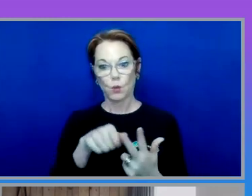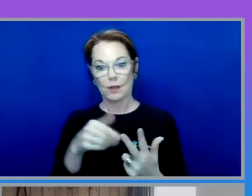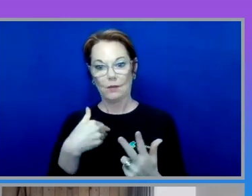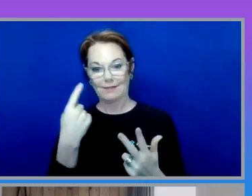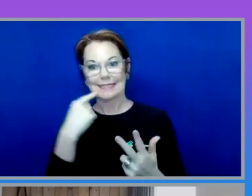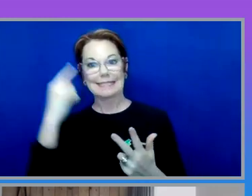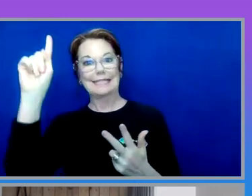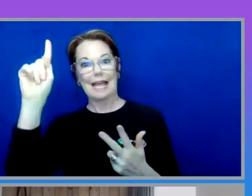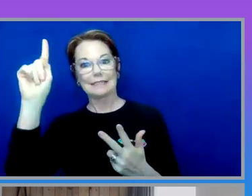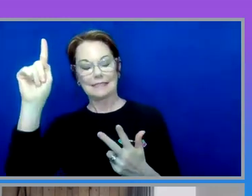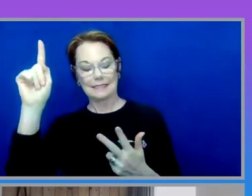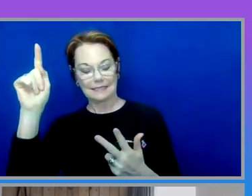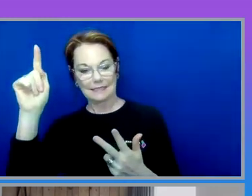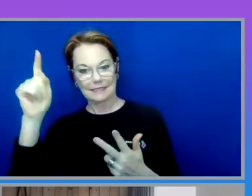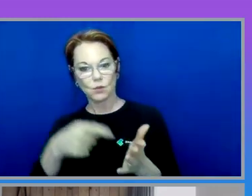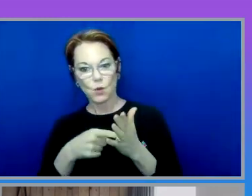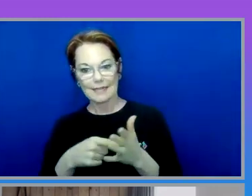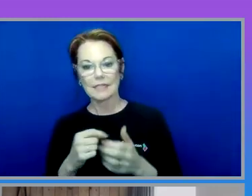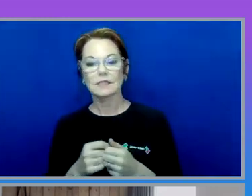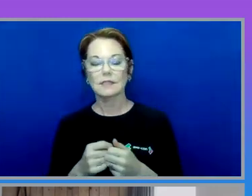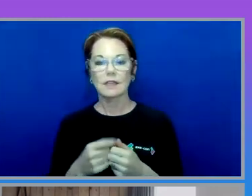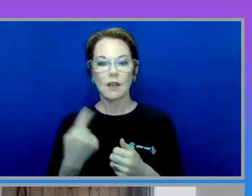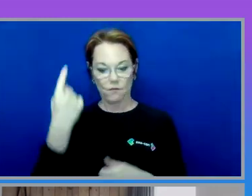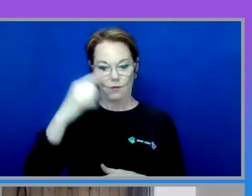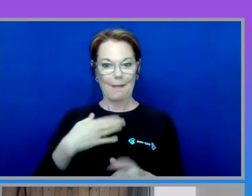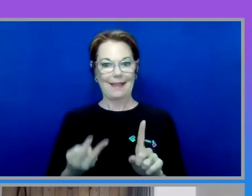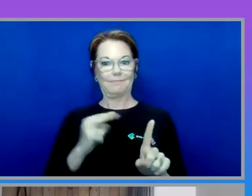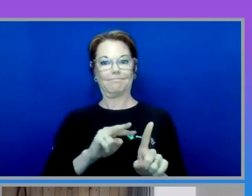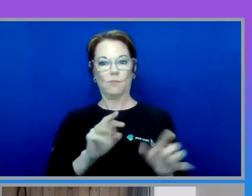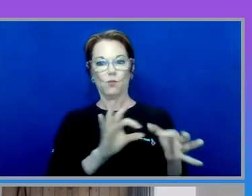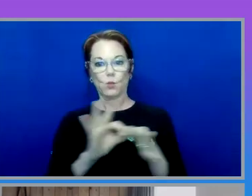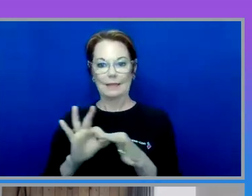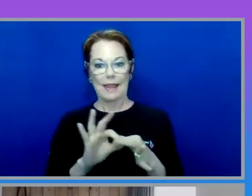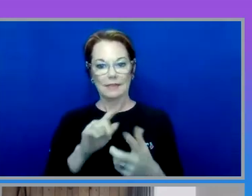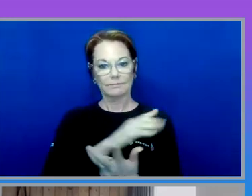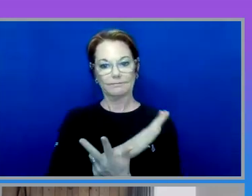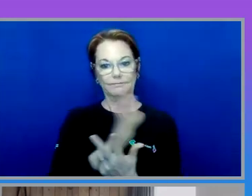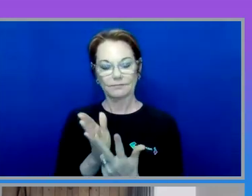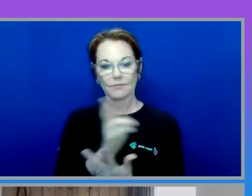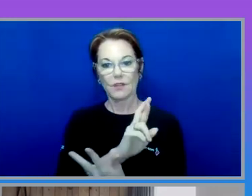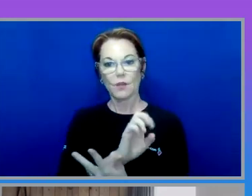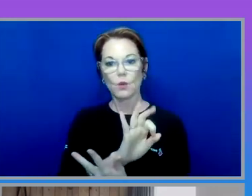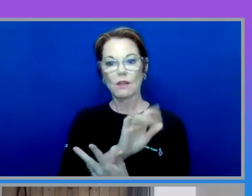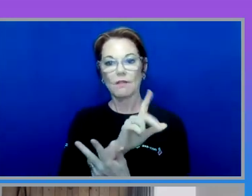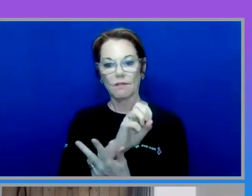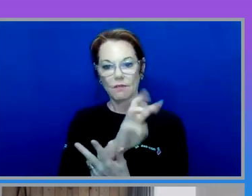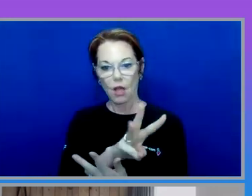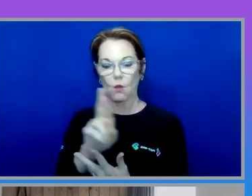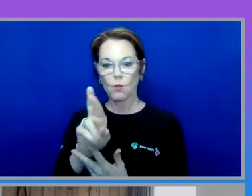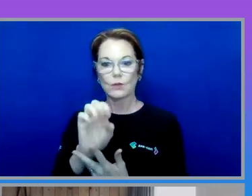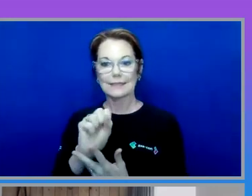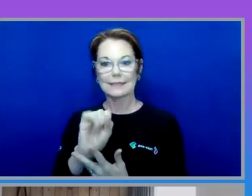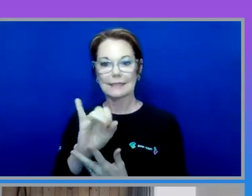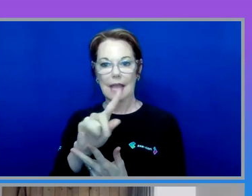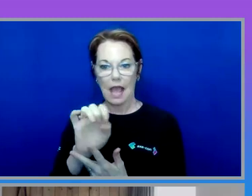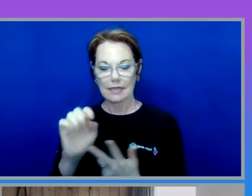criterias that are to me related, and that's reflow, text resizing, and text spacing.